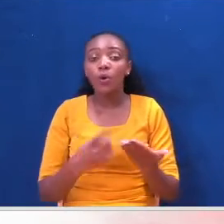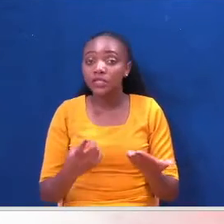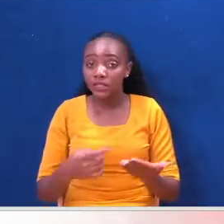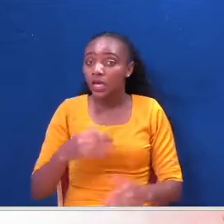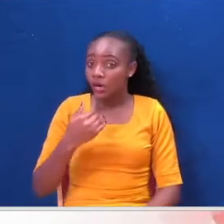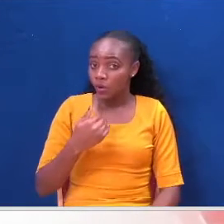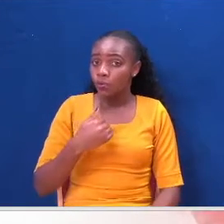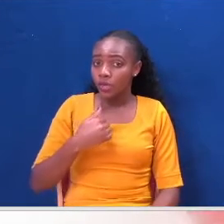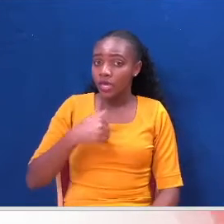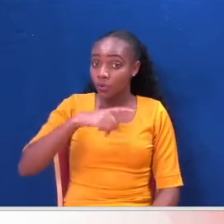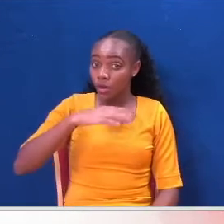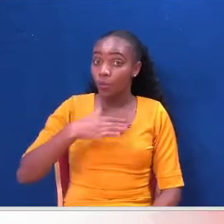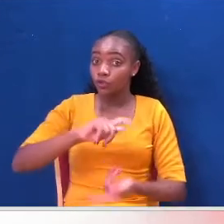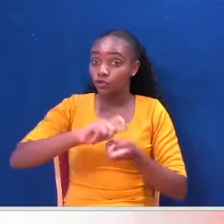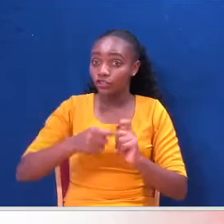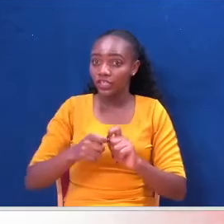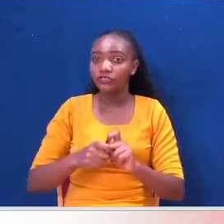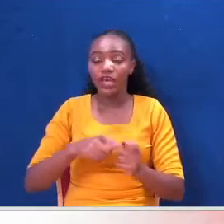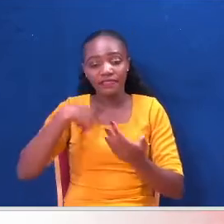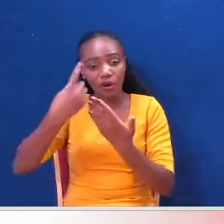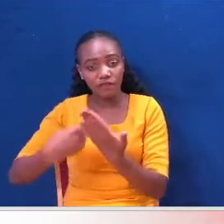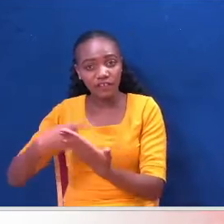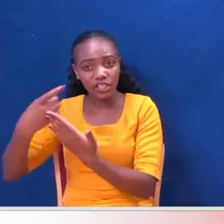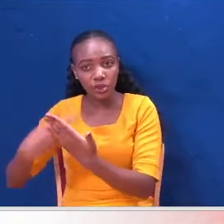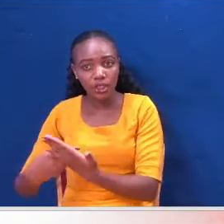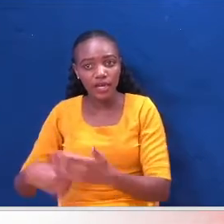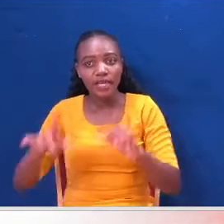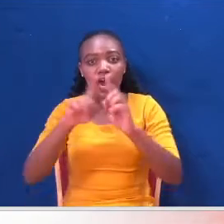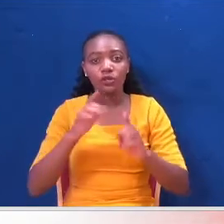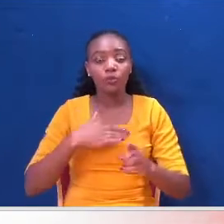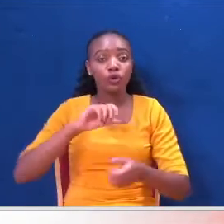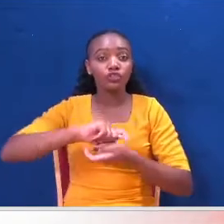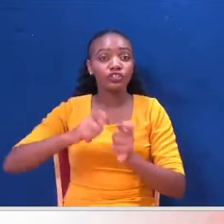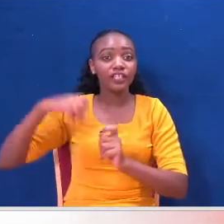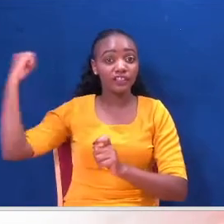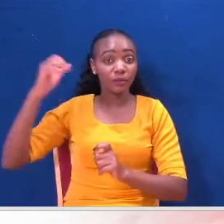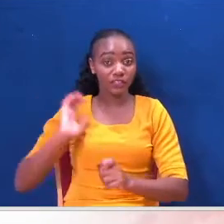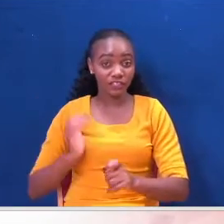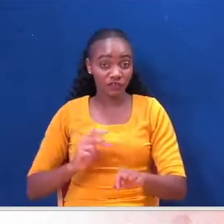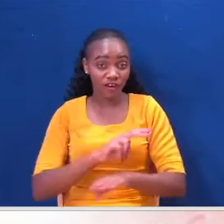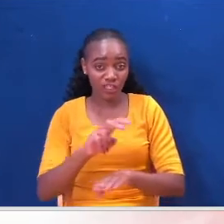are changing the conversation. We are changing the politics of our nation